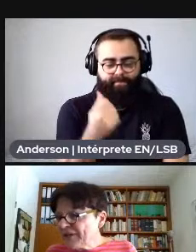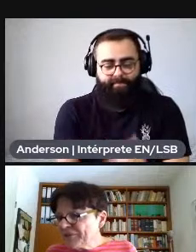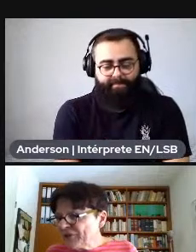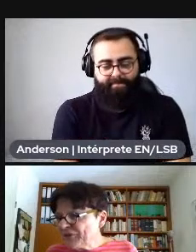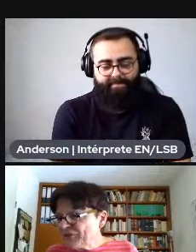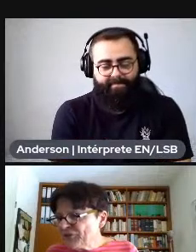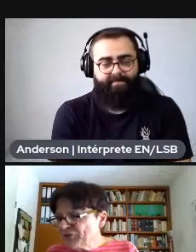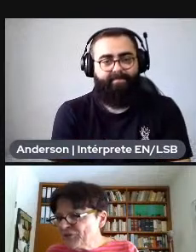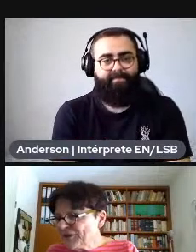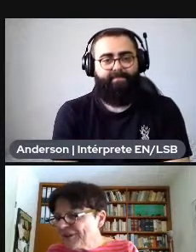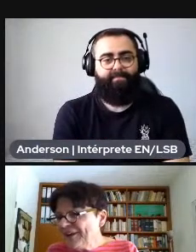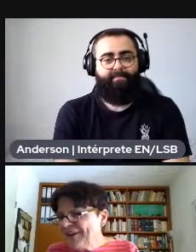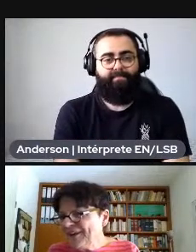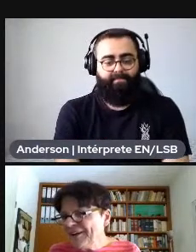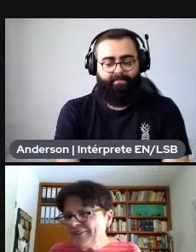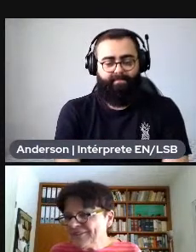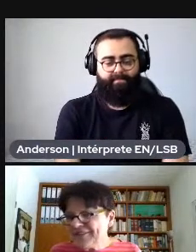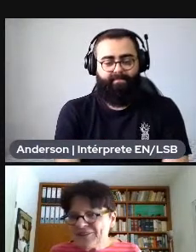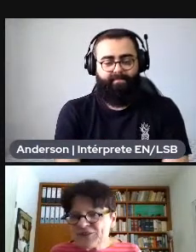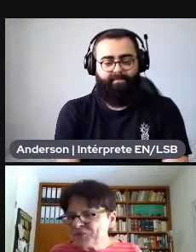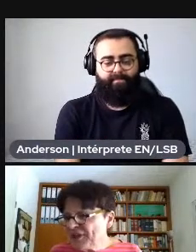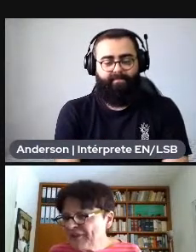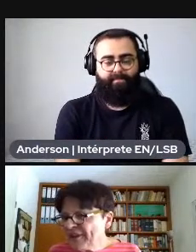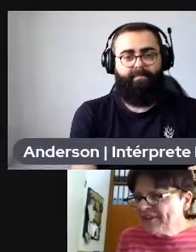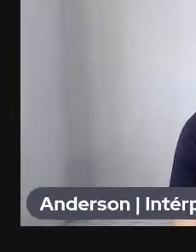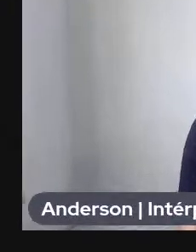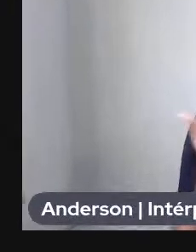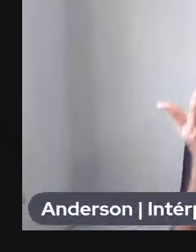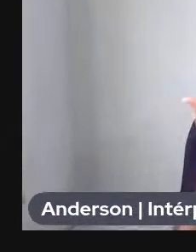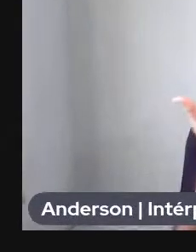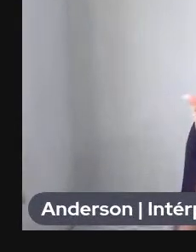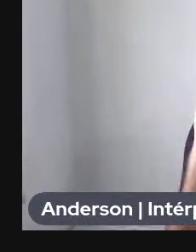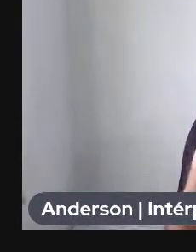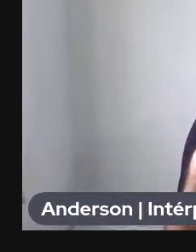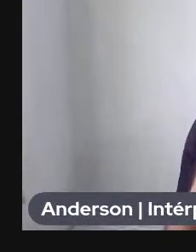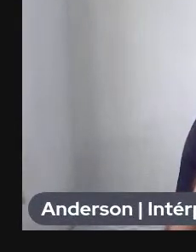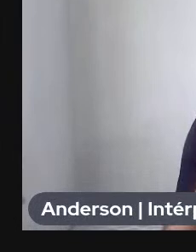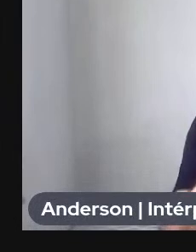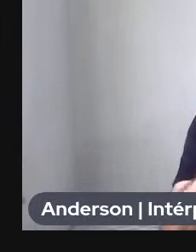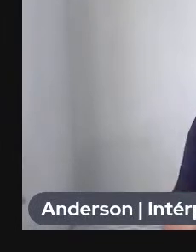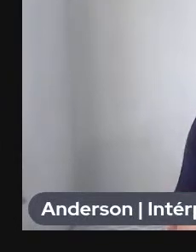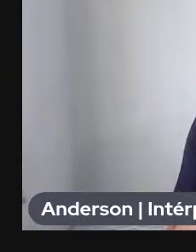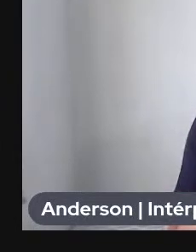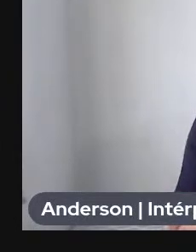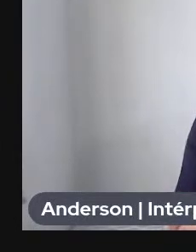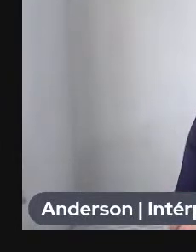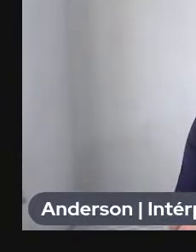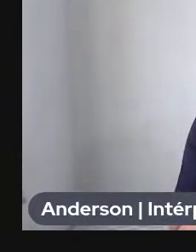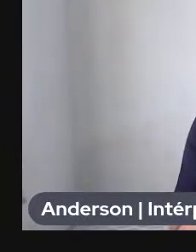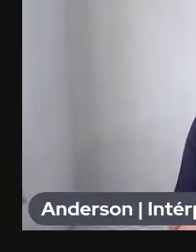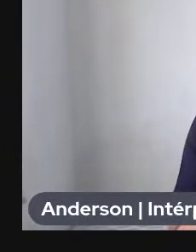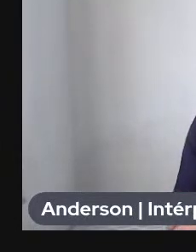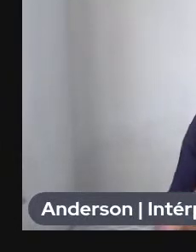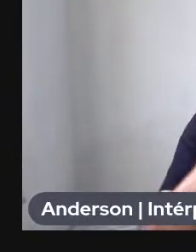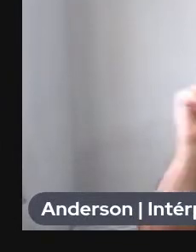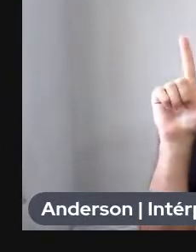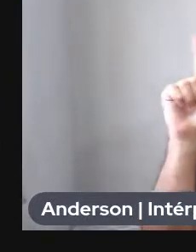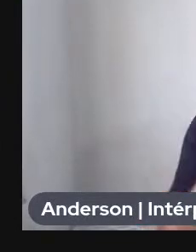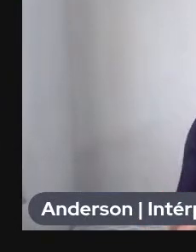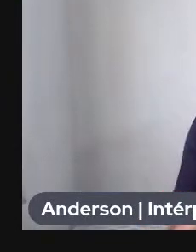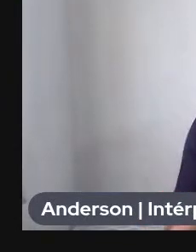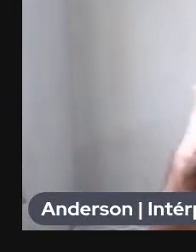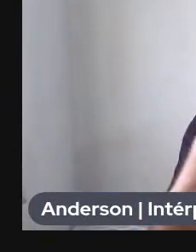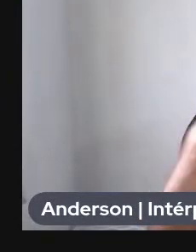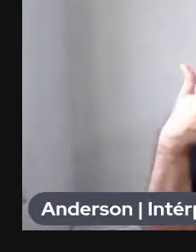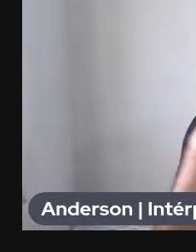And now I'm going to stop sharing, yeah? Yes. Thank you, Hella. Can